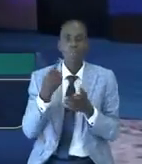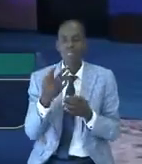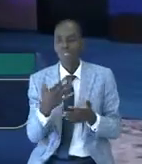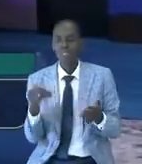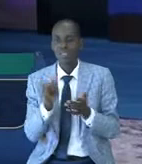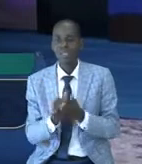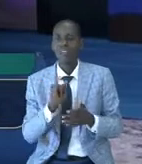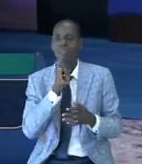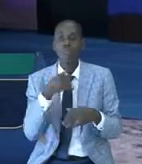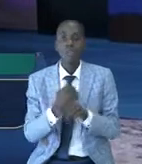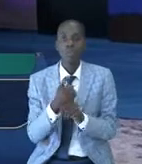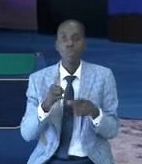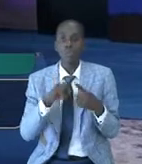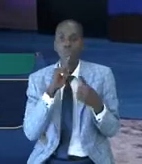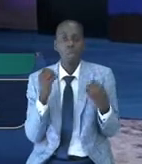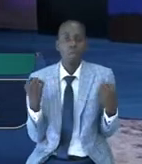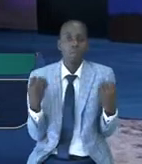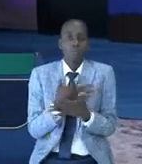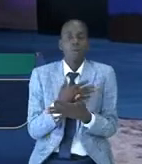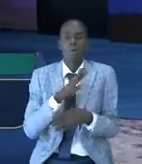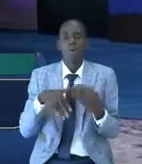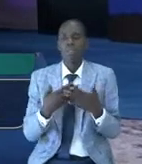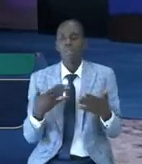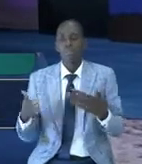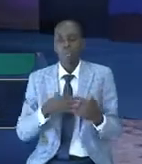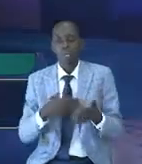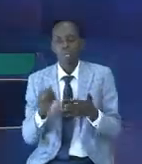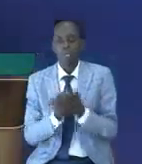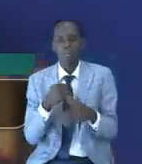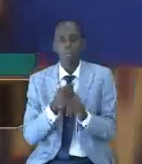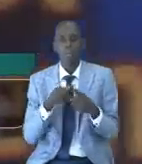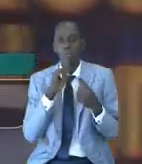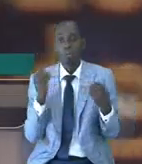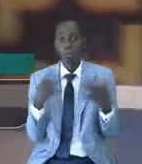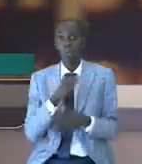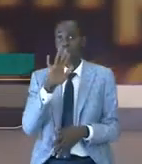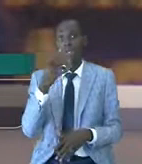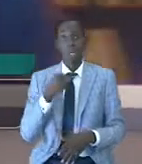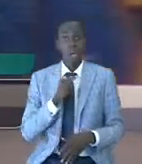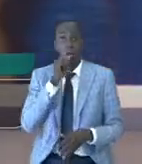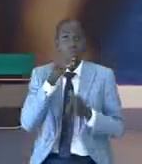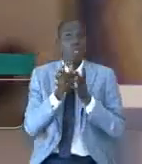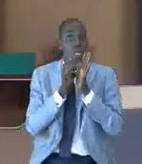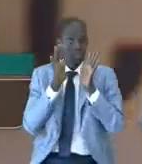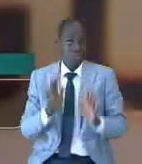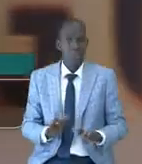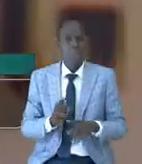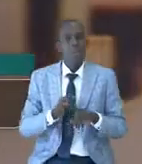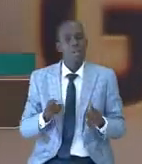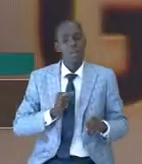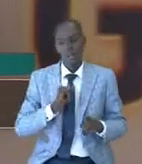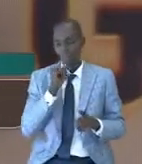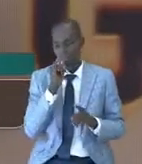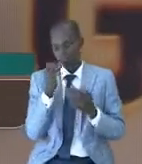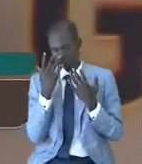your life, all the sickness that used to threaten your life, I'm a Christian but I'm sick. I'm a Christian but I'm down. I'm